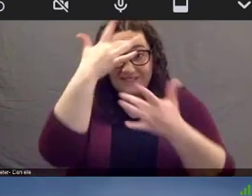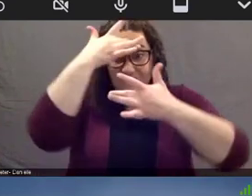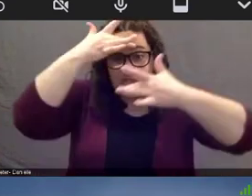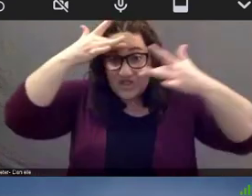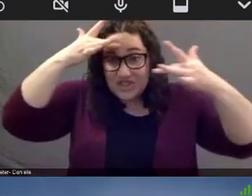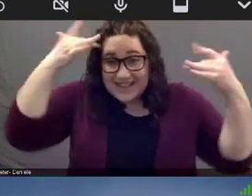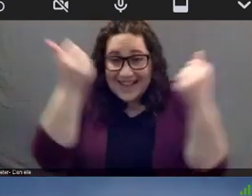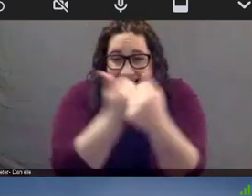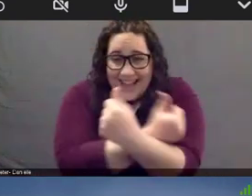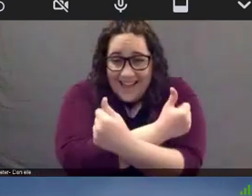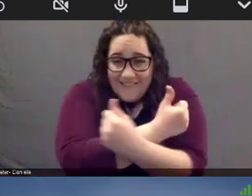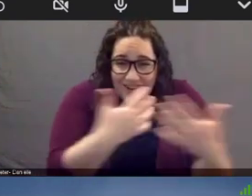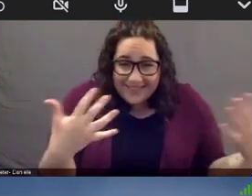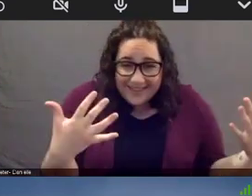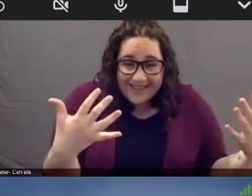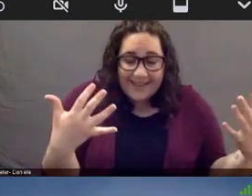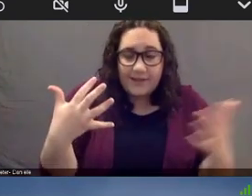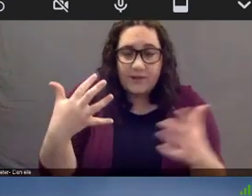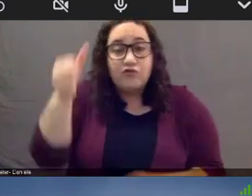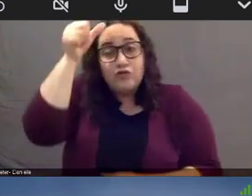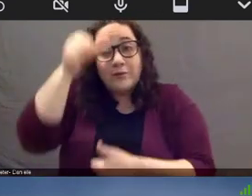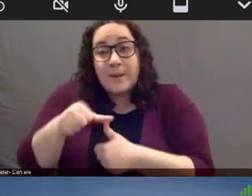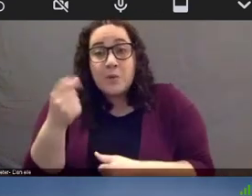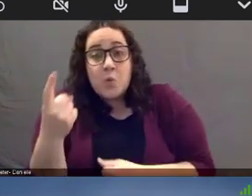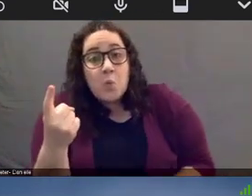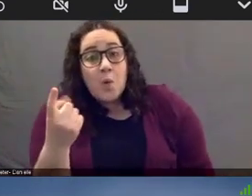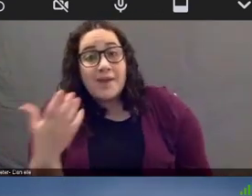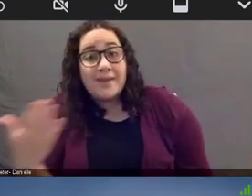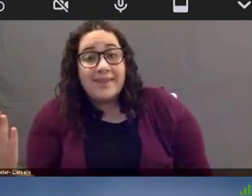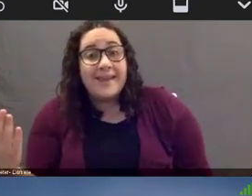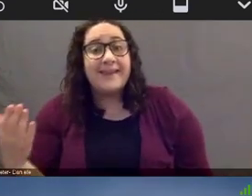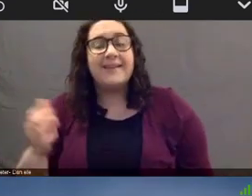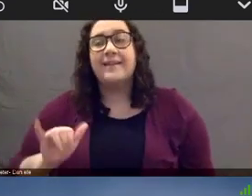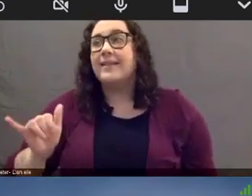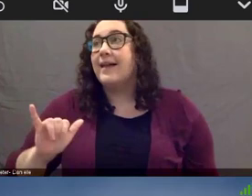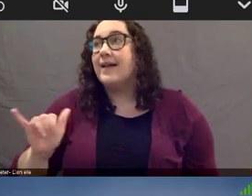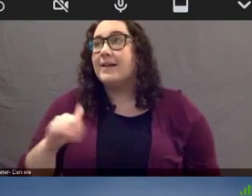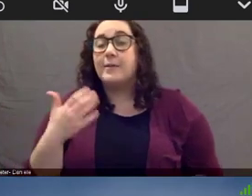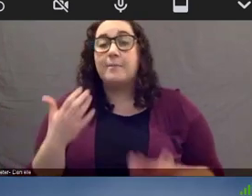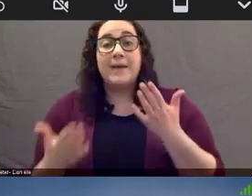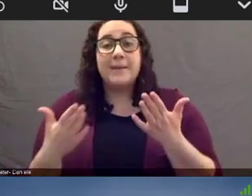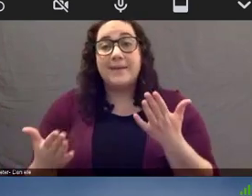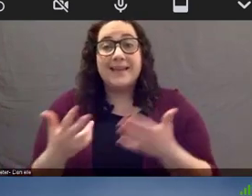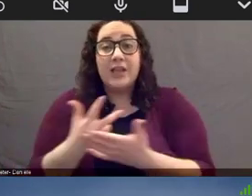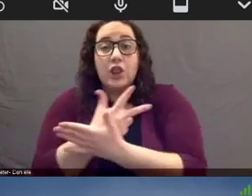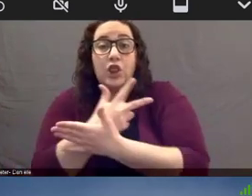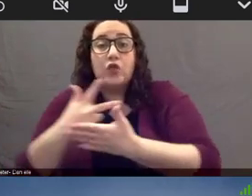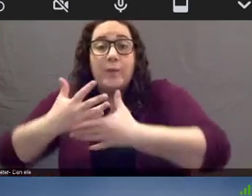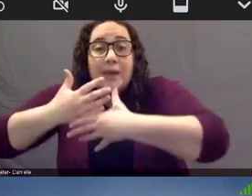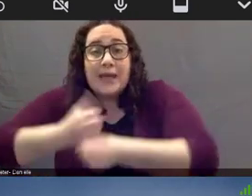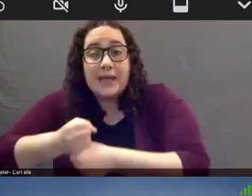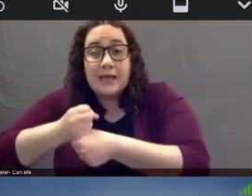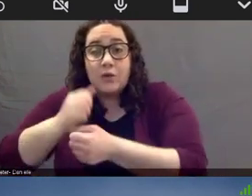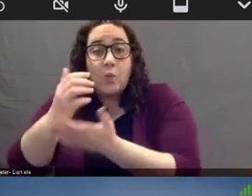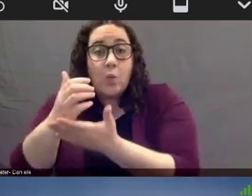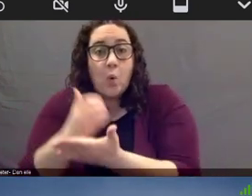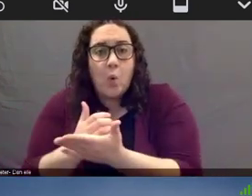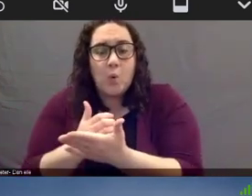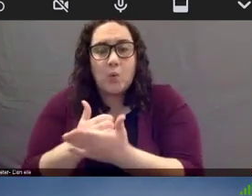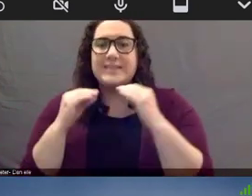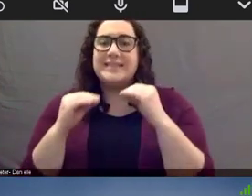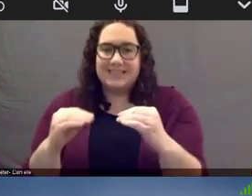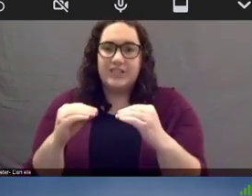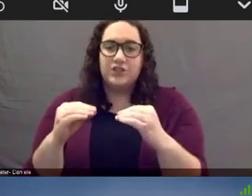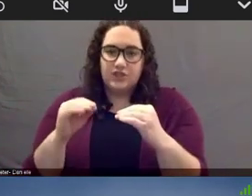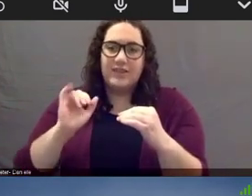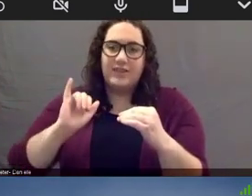were doing sort of a high school level class, or if I was going to do like a 3-week heat transfer class, I would just teach this first module.